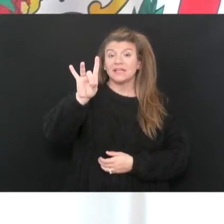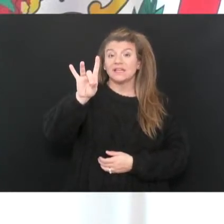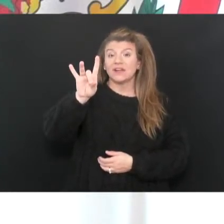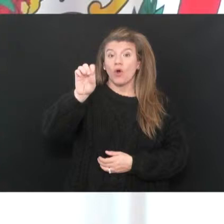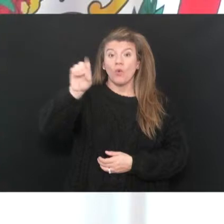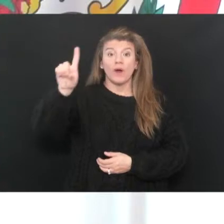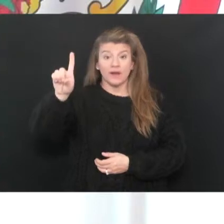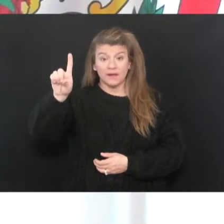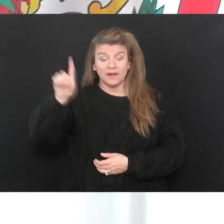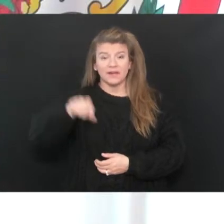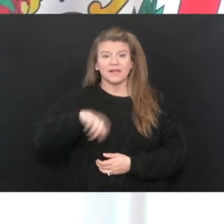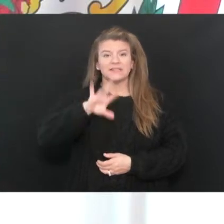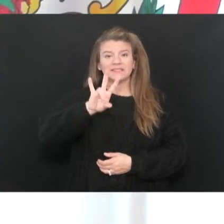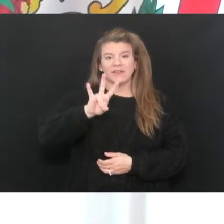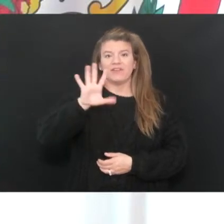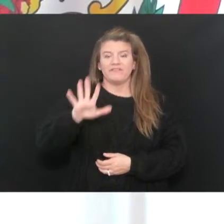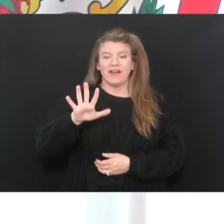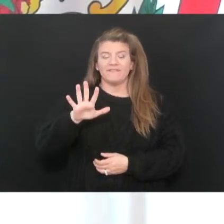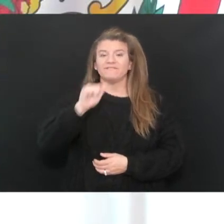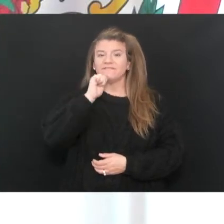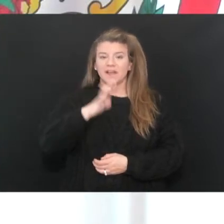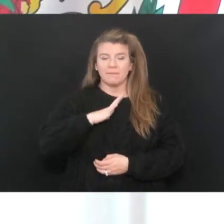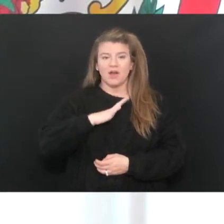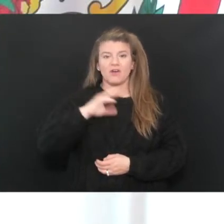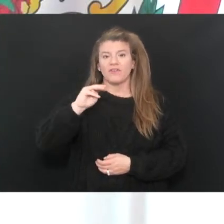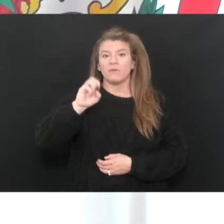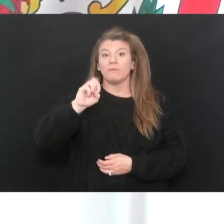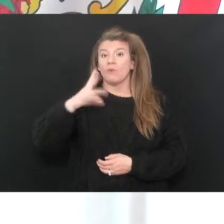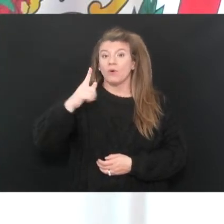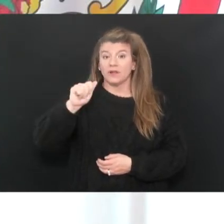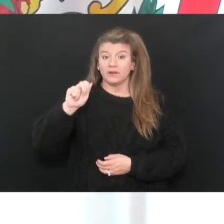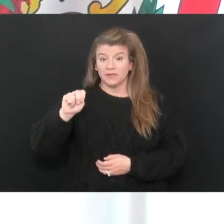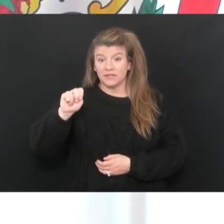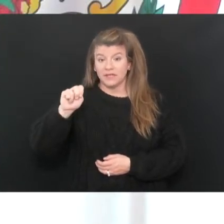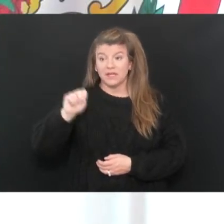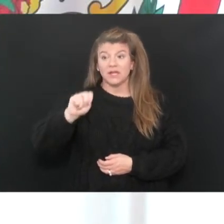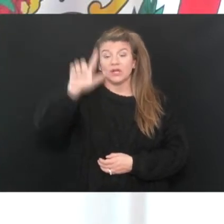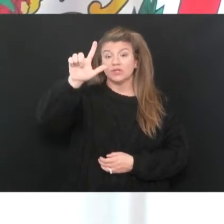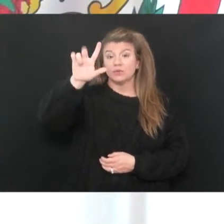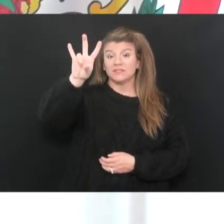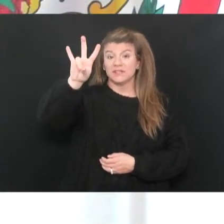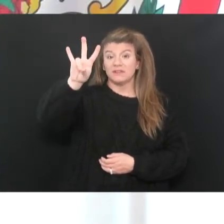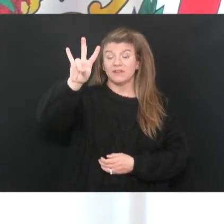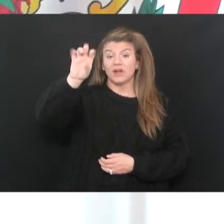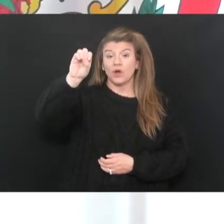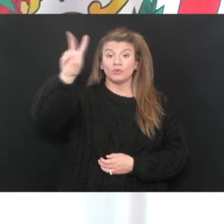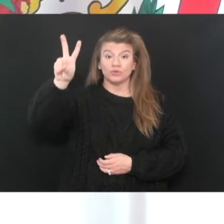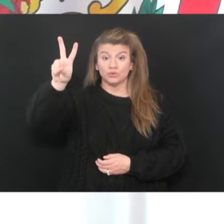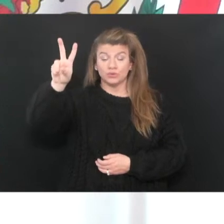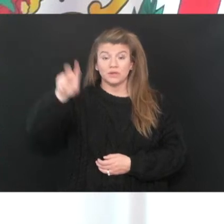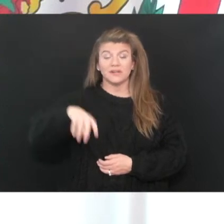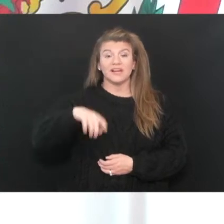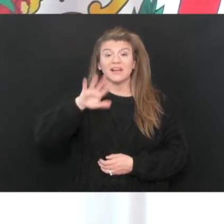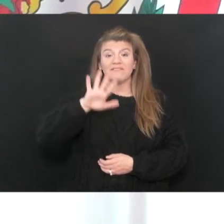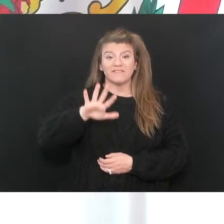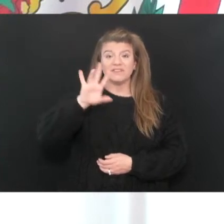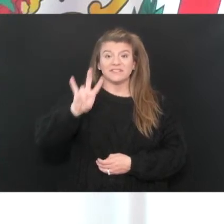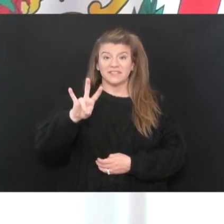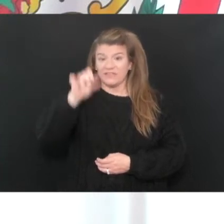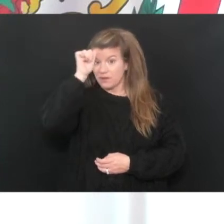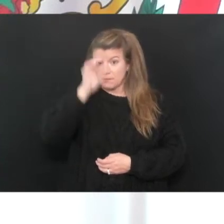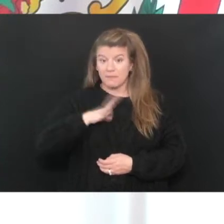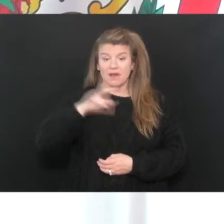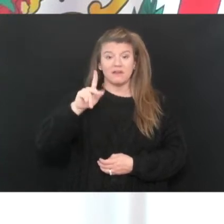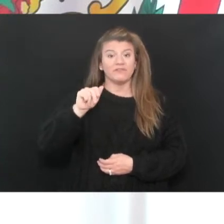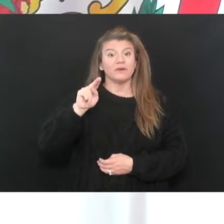2,801st death is a 75-year-old female from Morgan County. Our 2,802nd death is a 57-year-old male